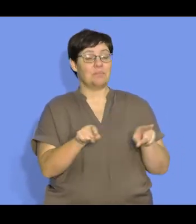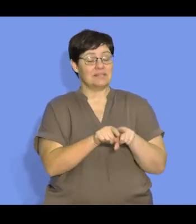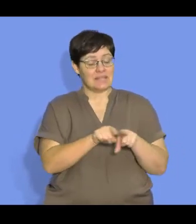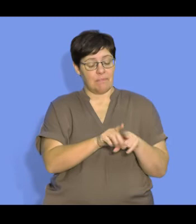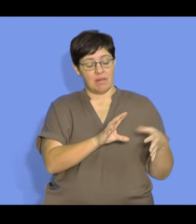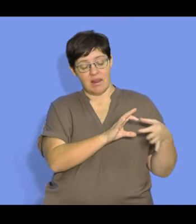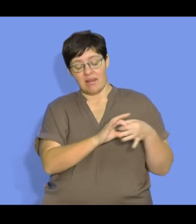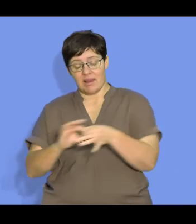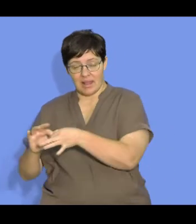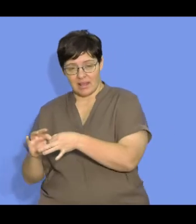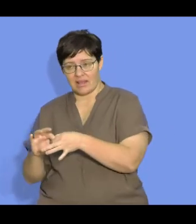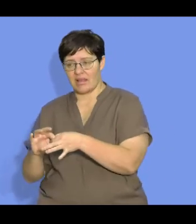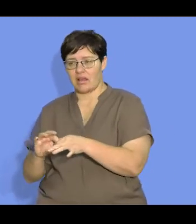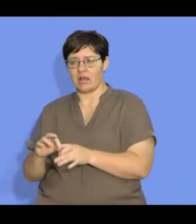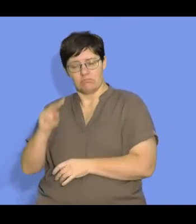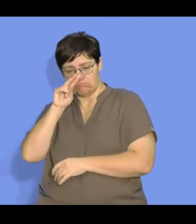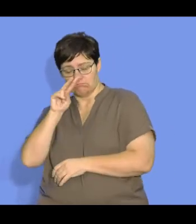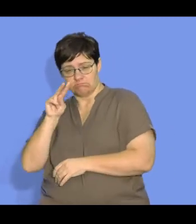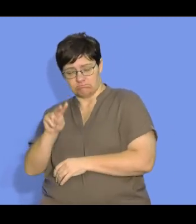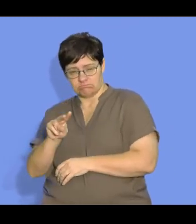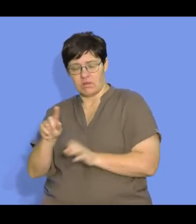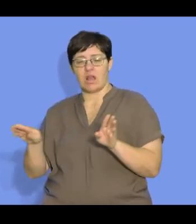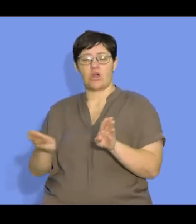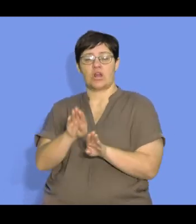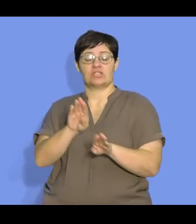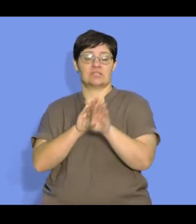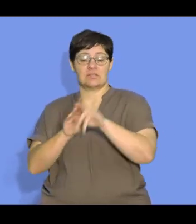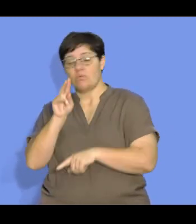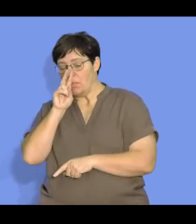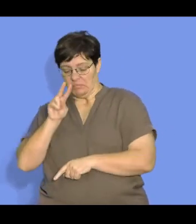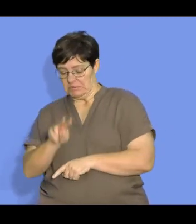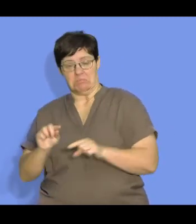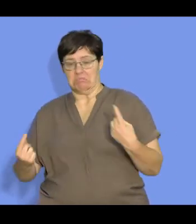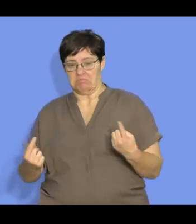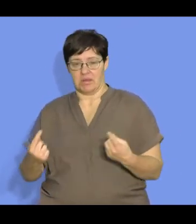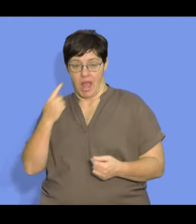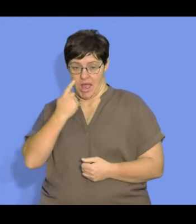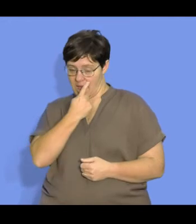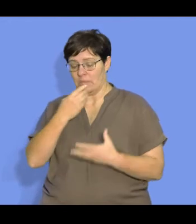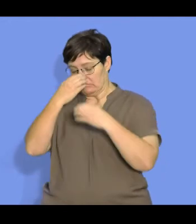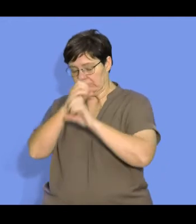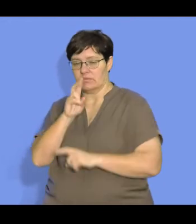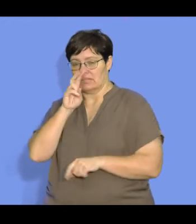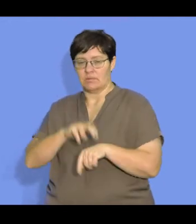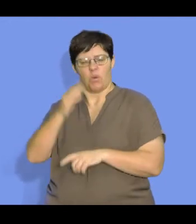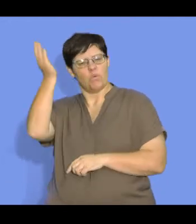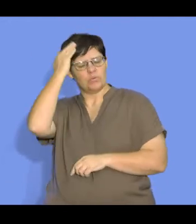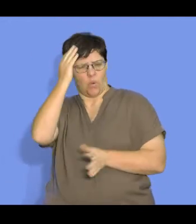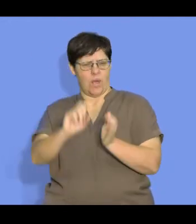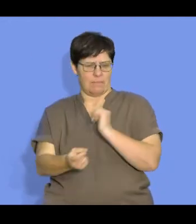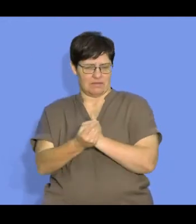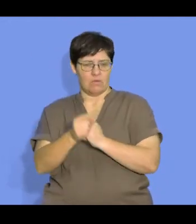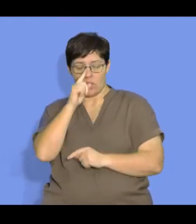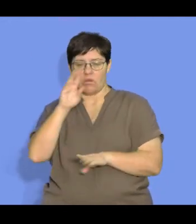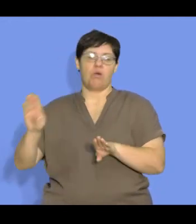a sub-micro level to the collision theory. So we will go look at the collision theory as